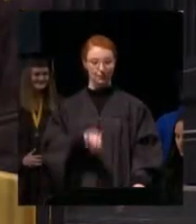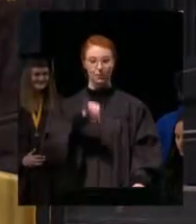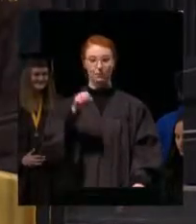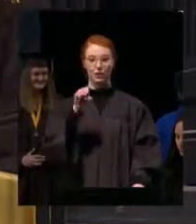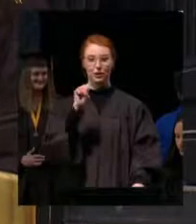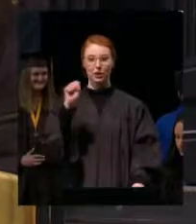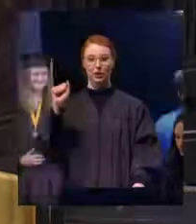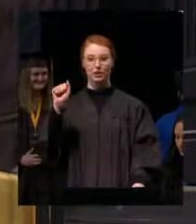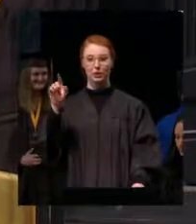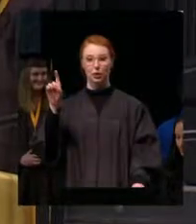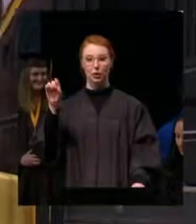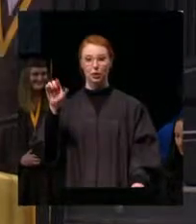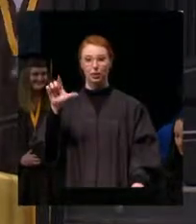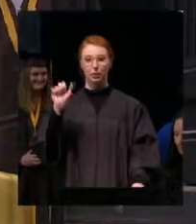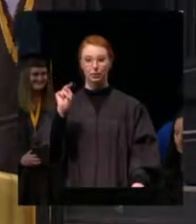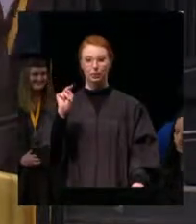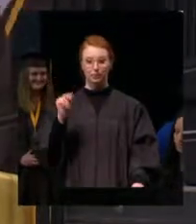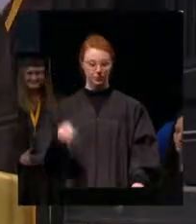Jessa Dolan.